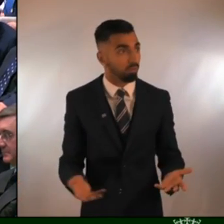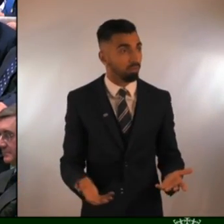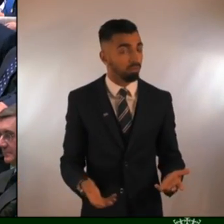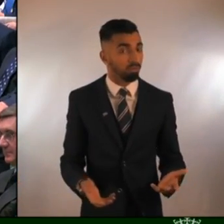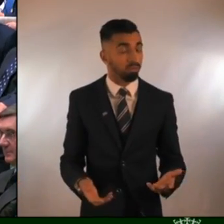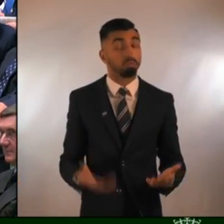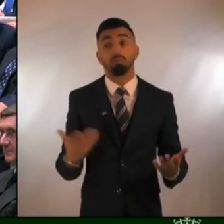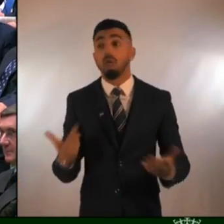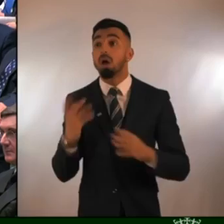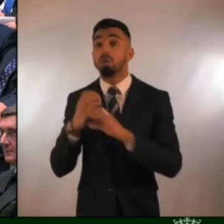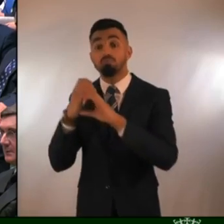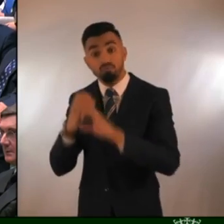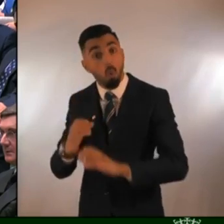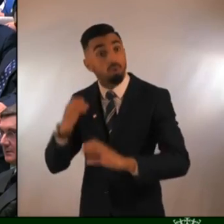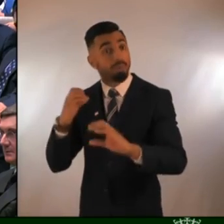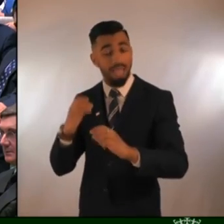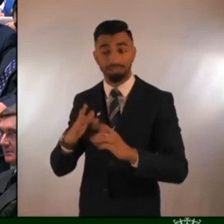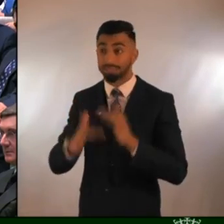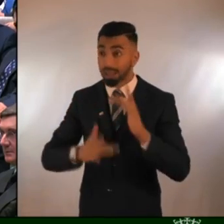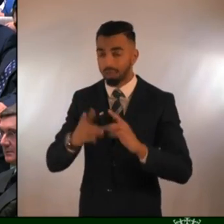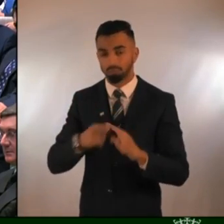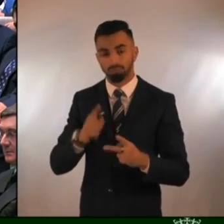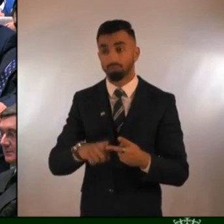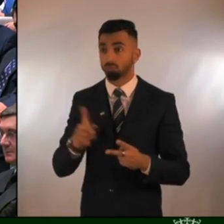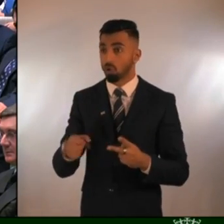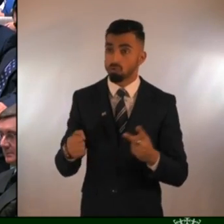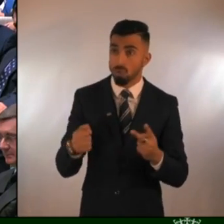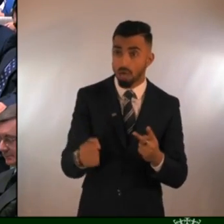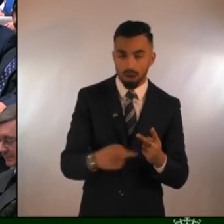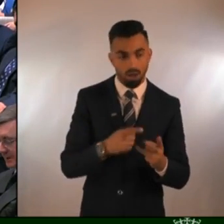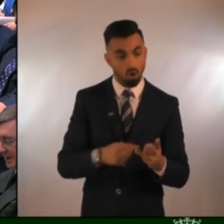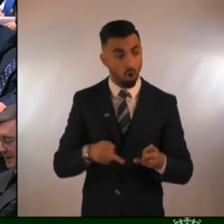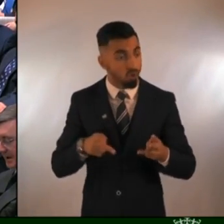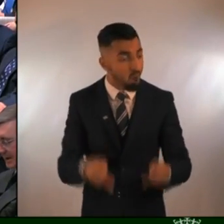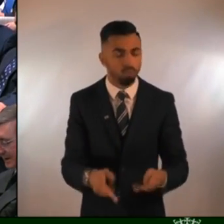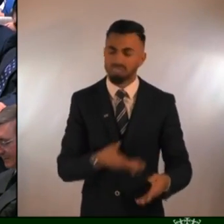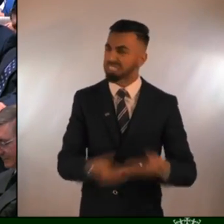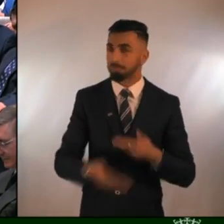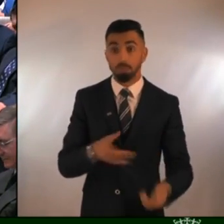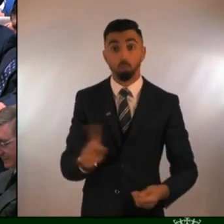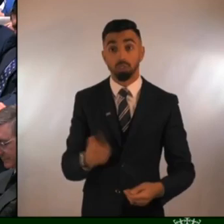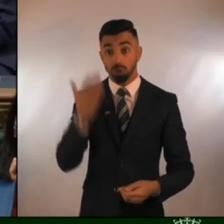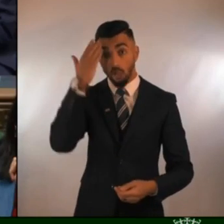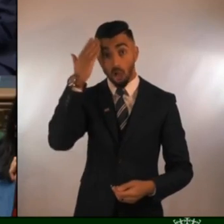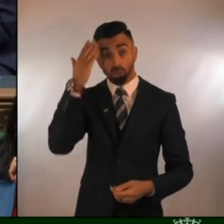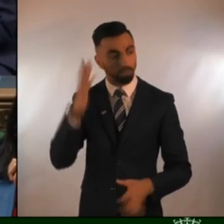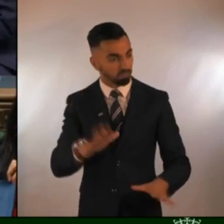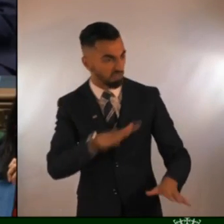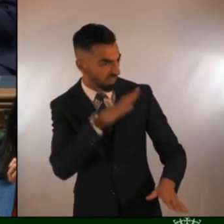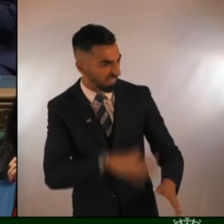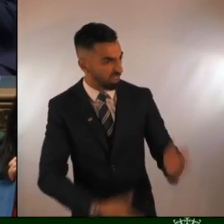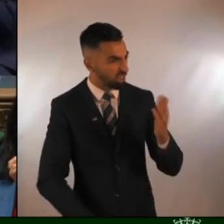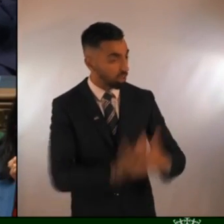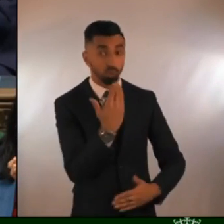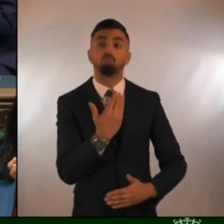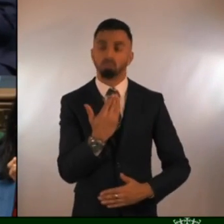broadband, railway, roads. If the country needs it, we will build it. Today's budget provides